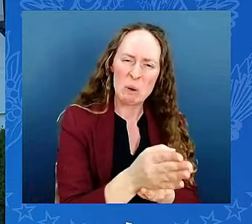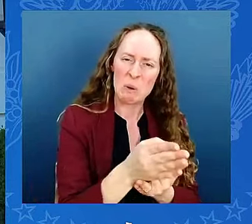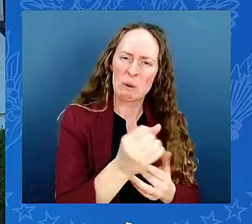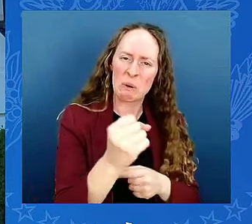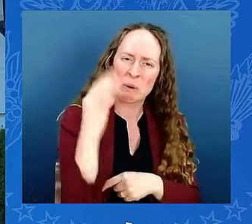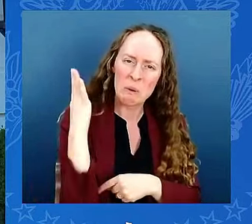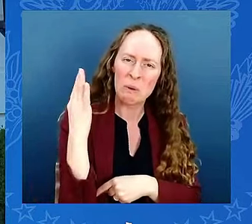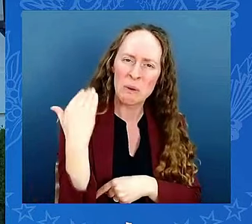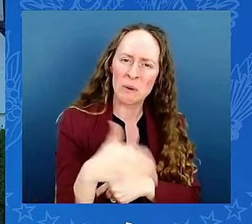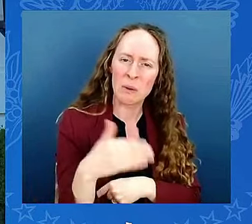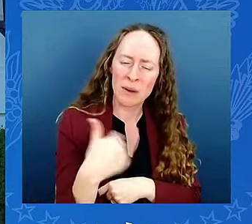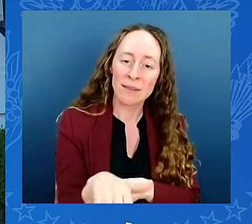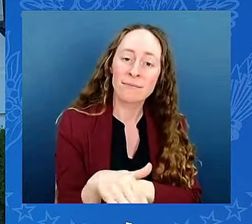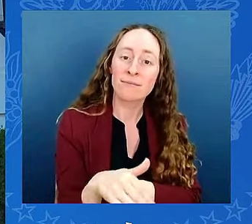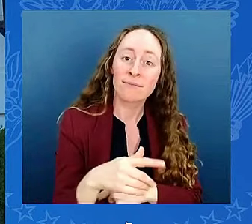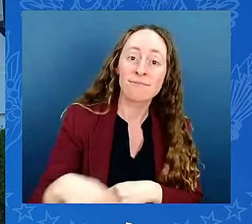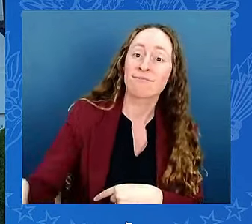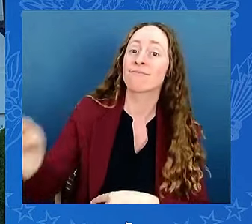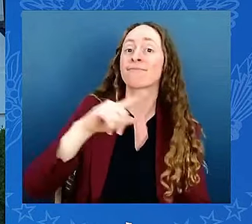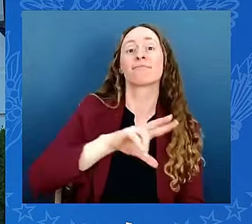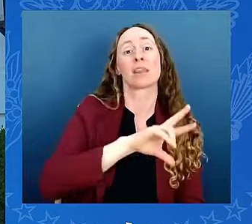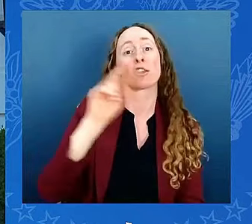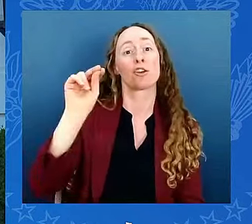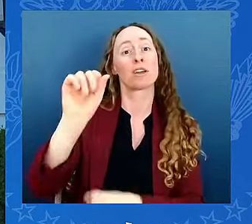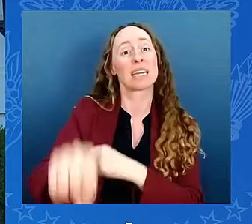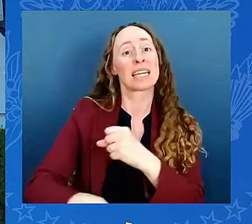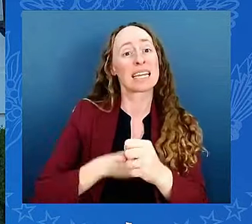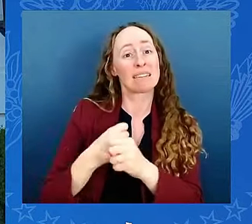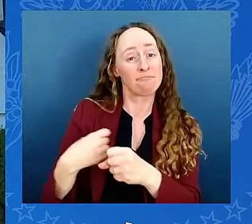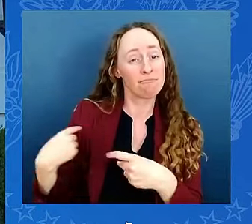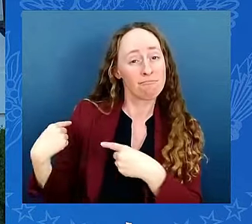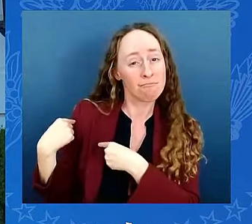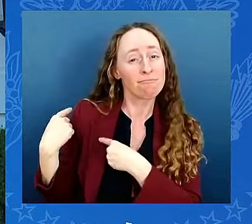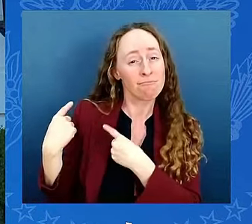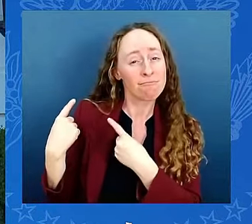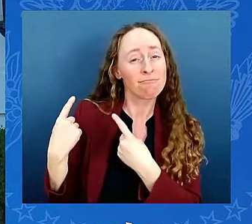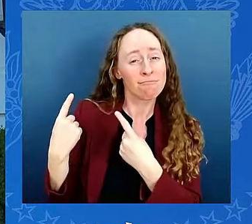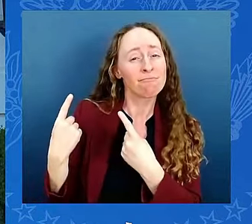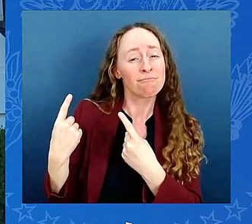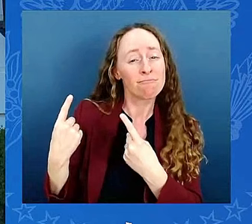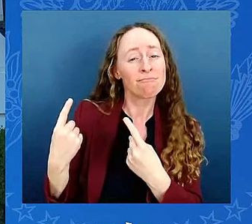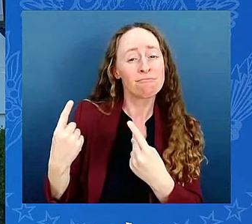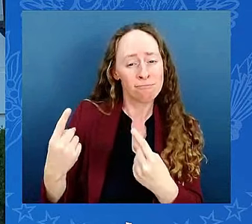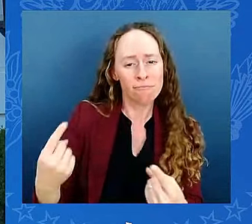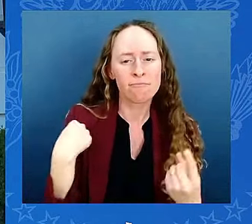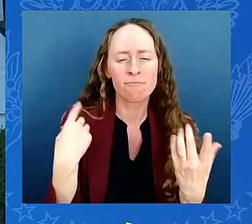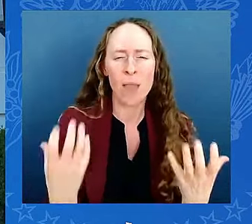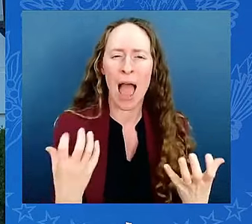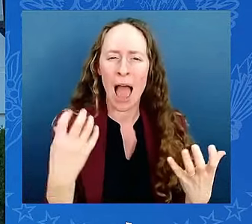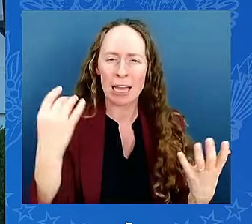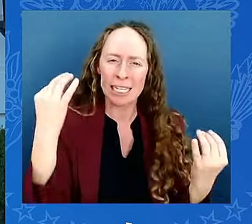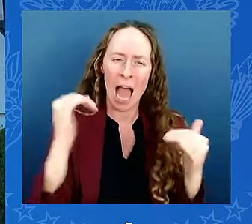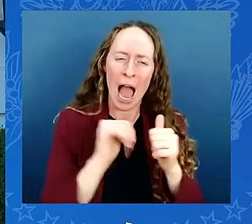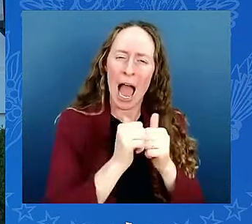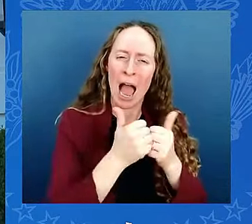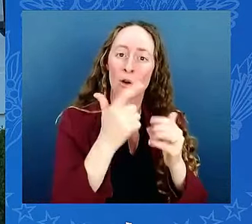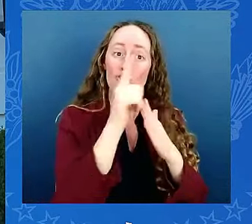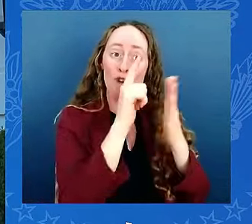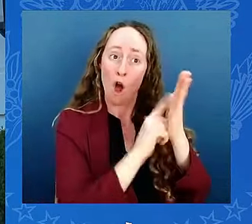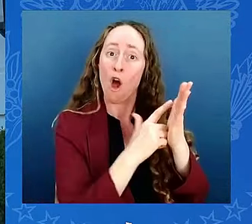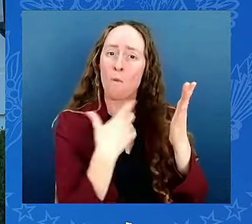that law, when I was a senator, when I was vice president, when I was president, we've strengthened it. We've broadened the laws, domestic violence